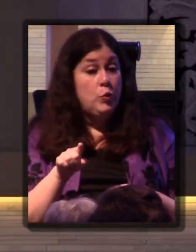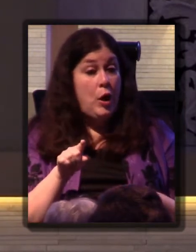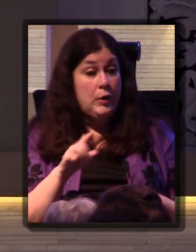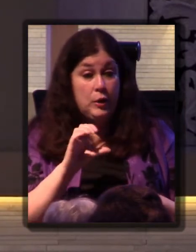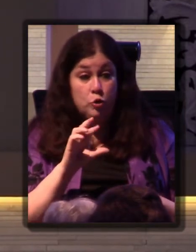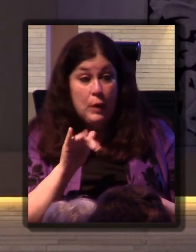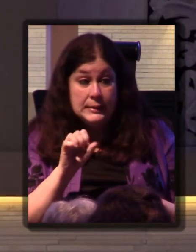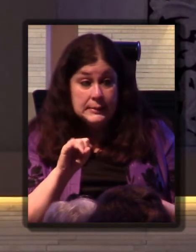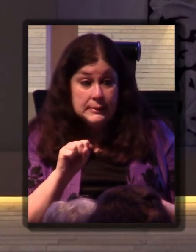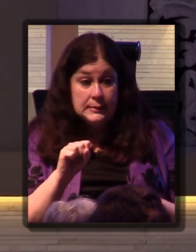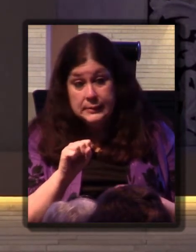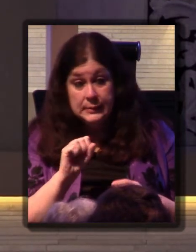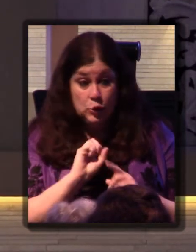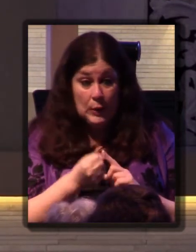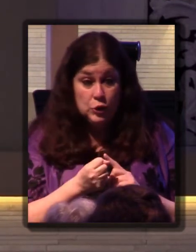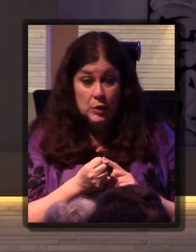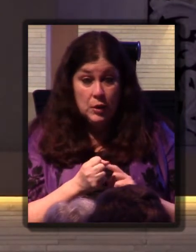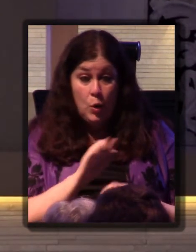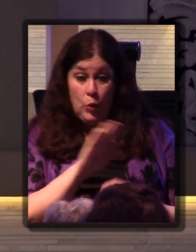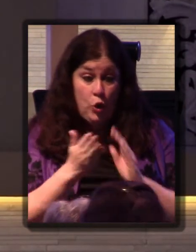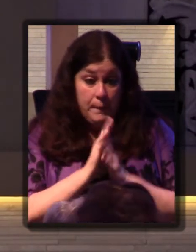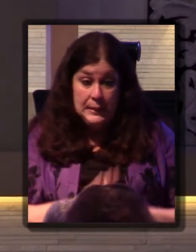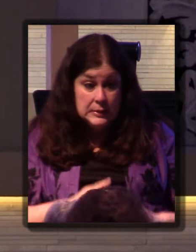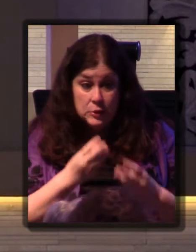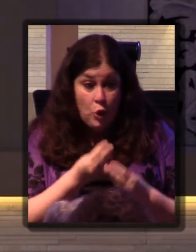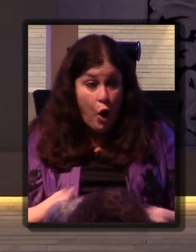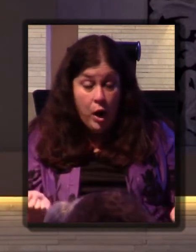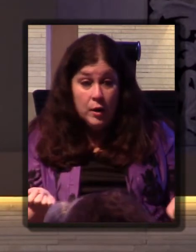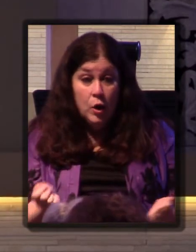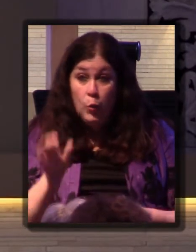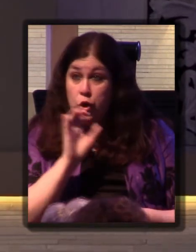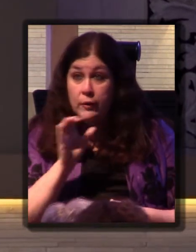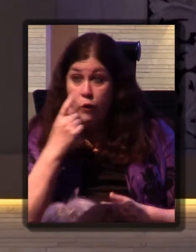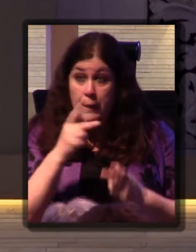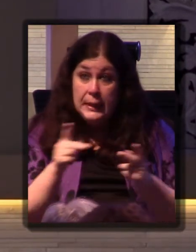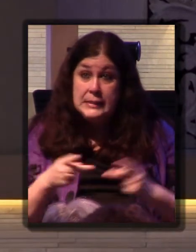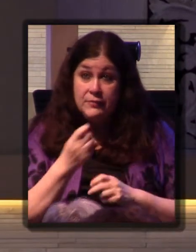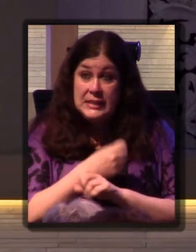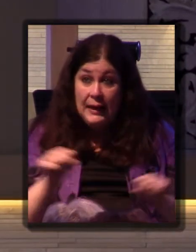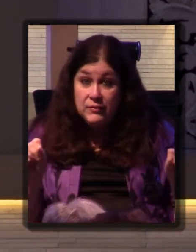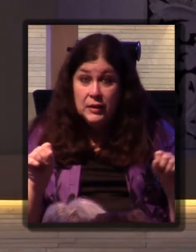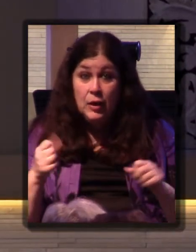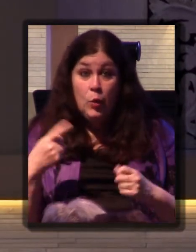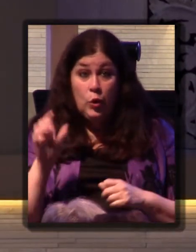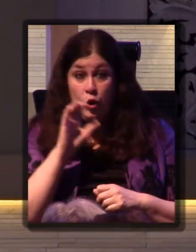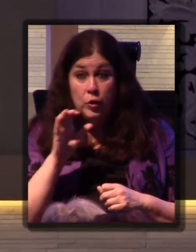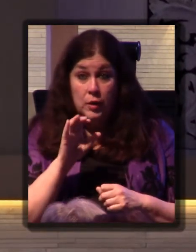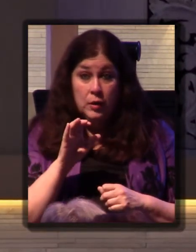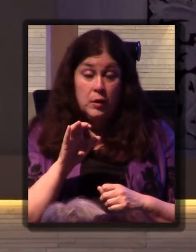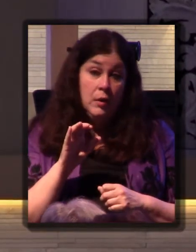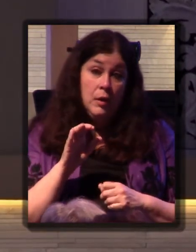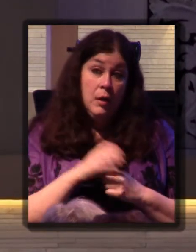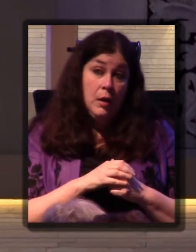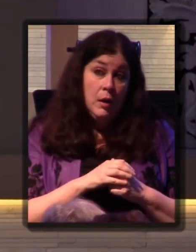that when you are in a crisis situation, when your peace is gone, when you are looking for a place of safety, when you're